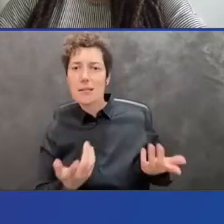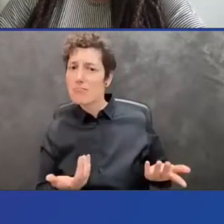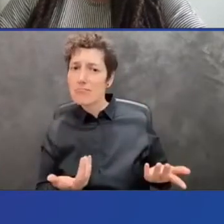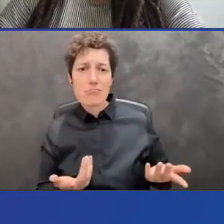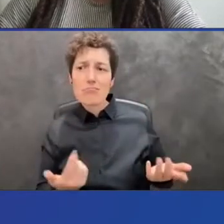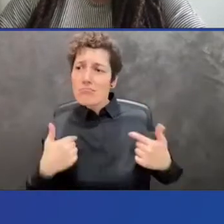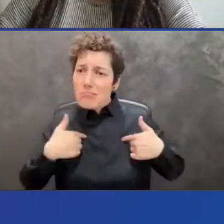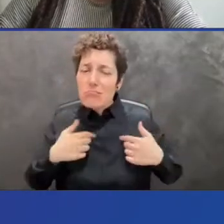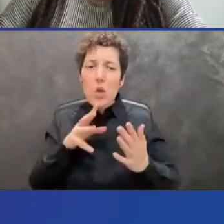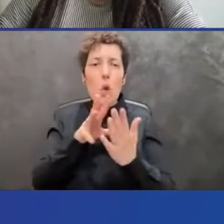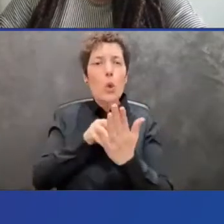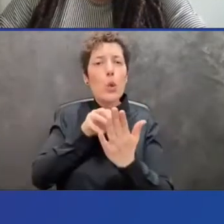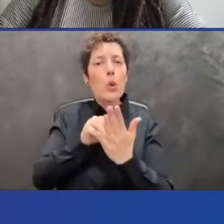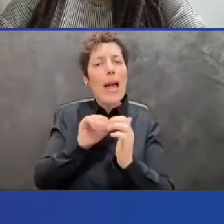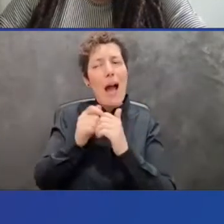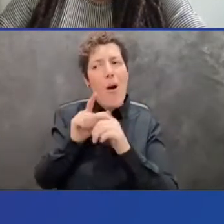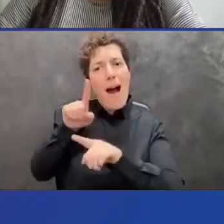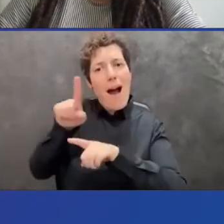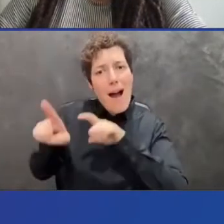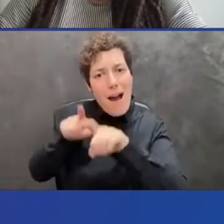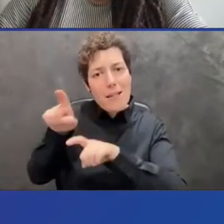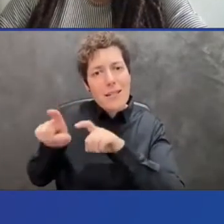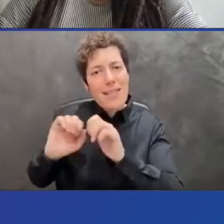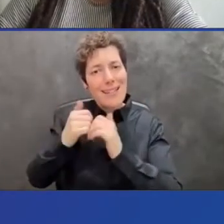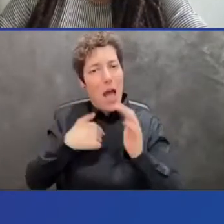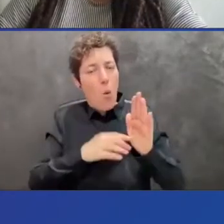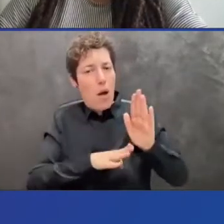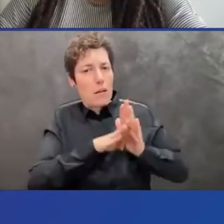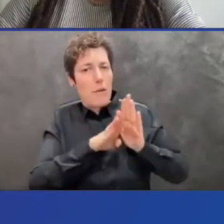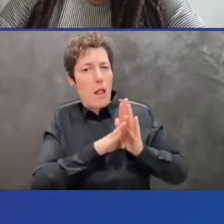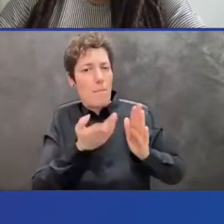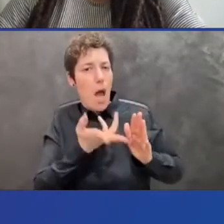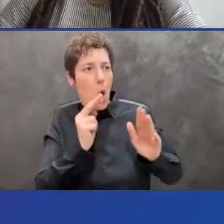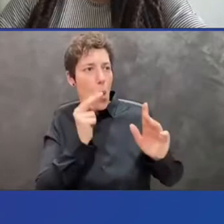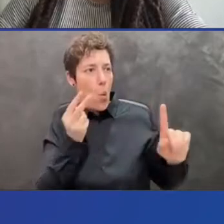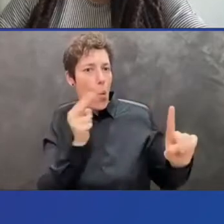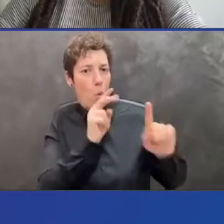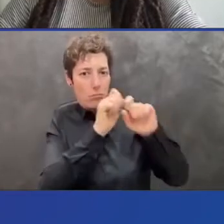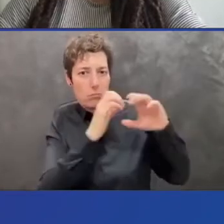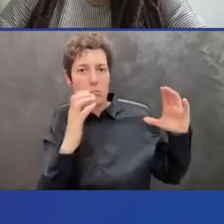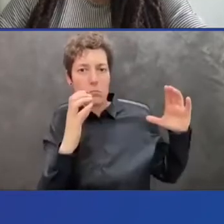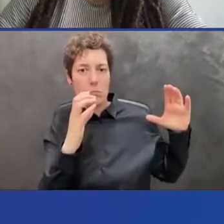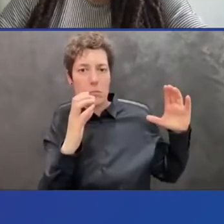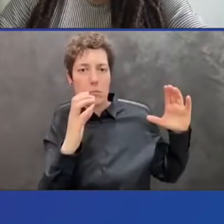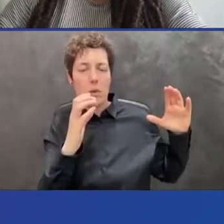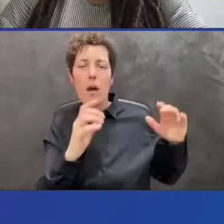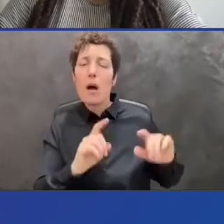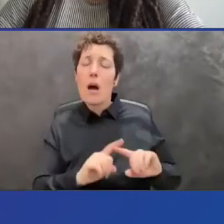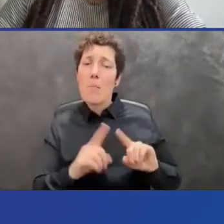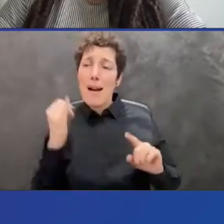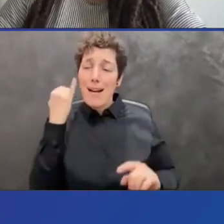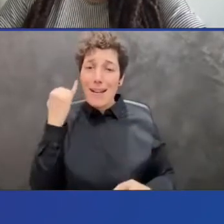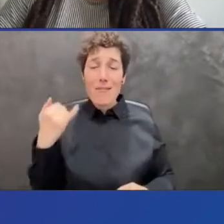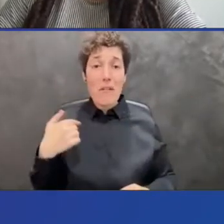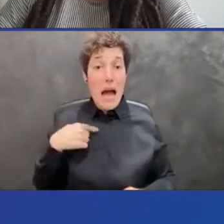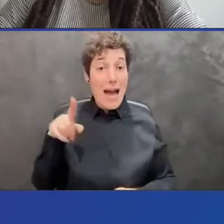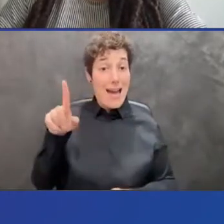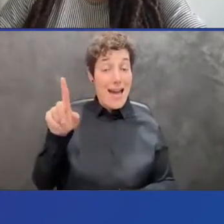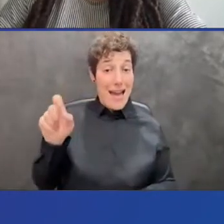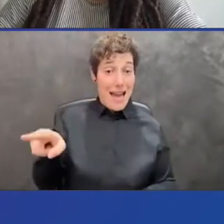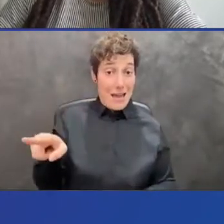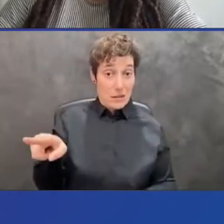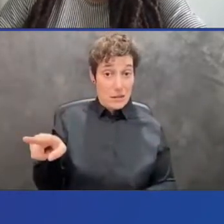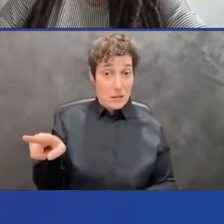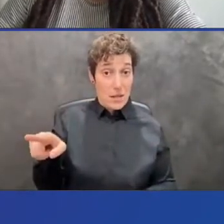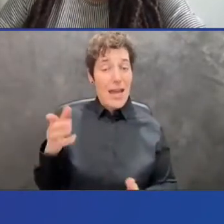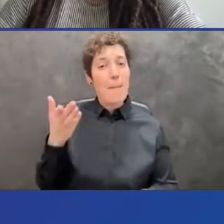and sharpen and shape my own thinking, but that ultimately I might actually have a